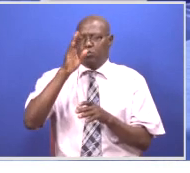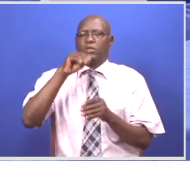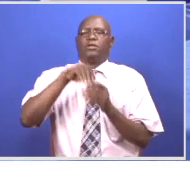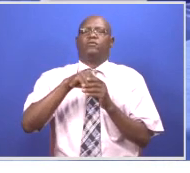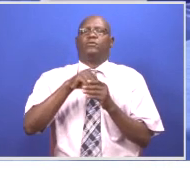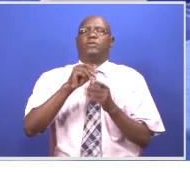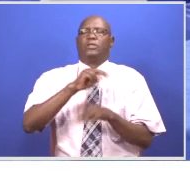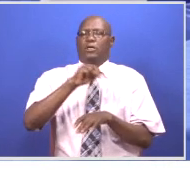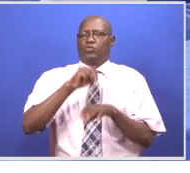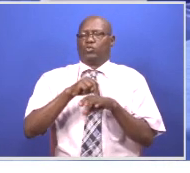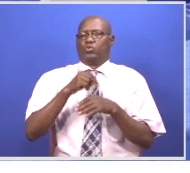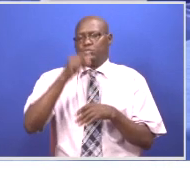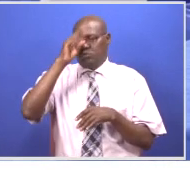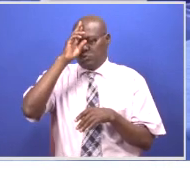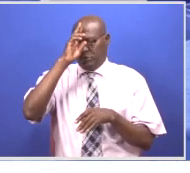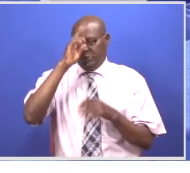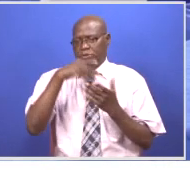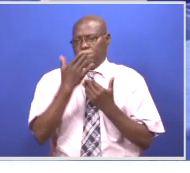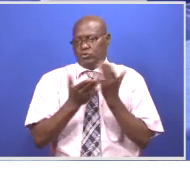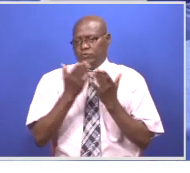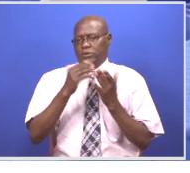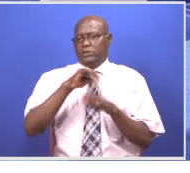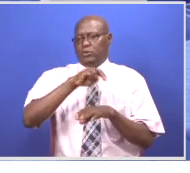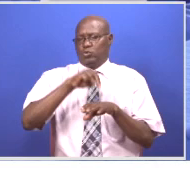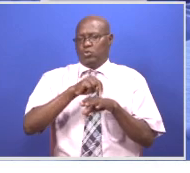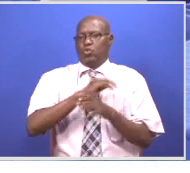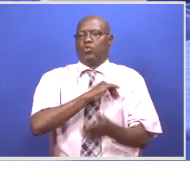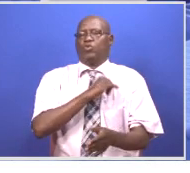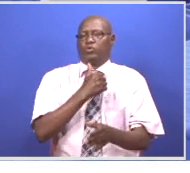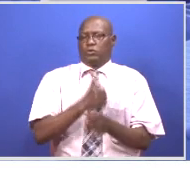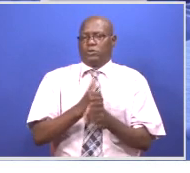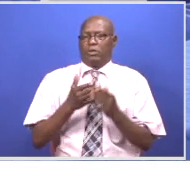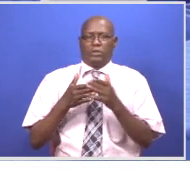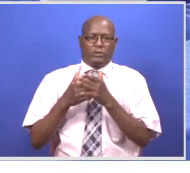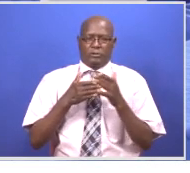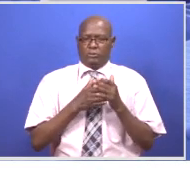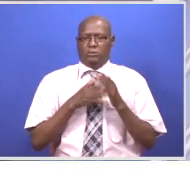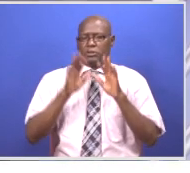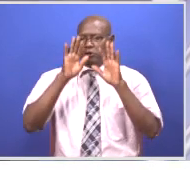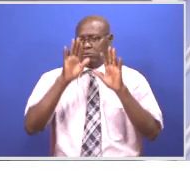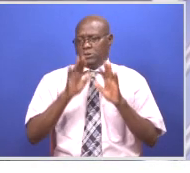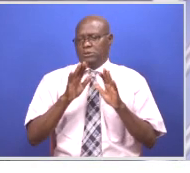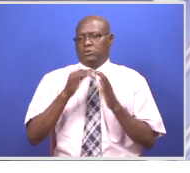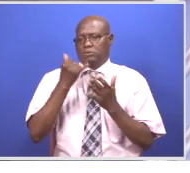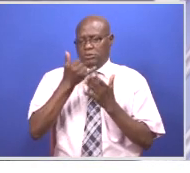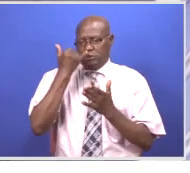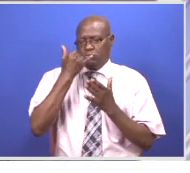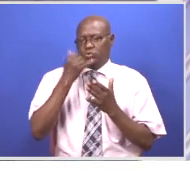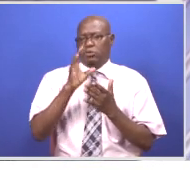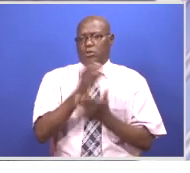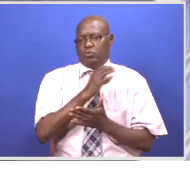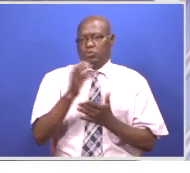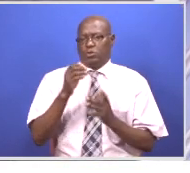National Police Service and the National Authority for the Campaign Against Alcohol and Drug Abuse. Into the festive